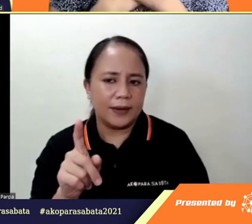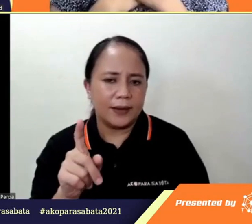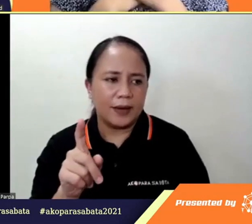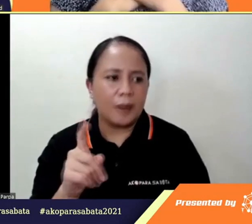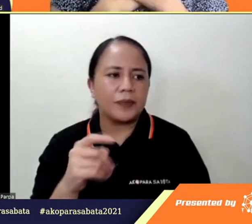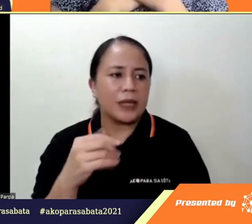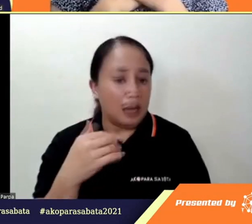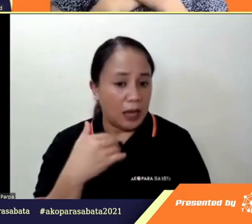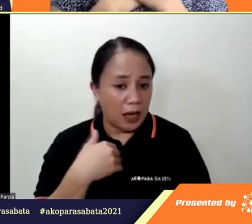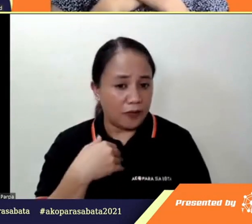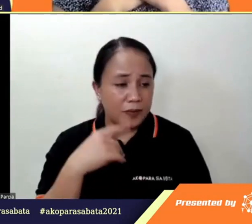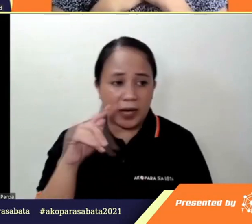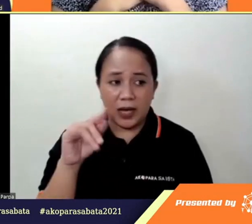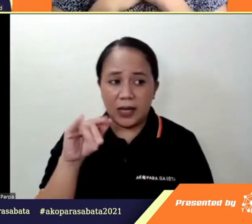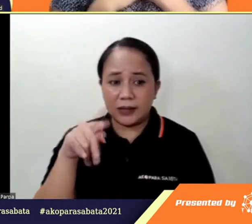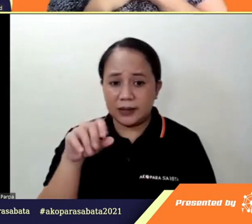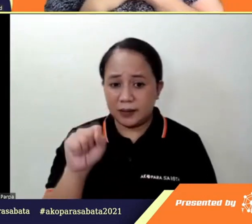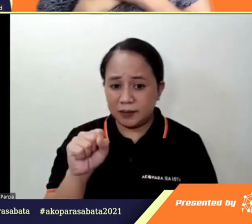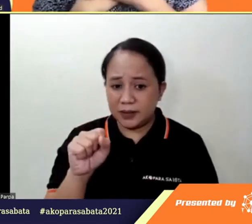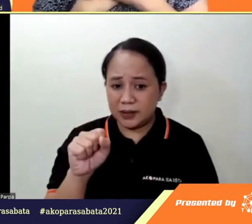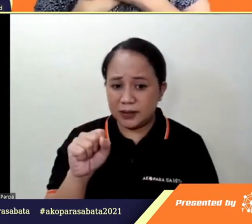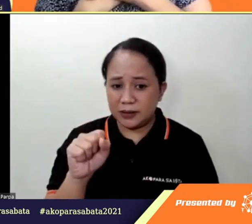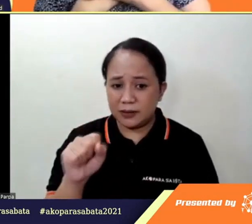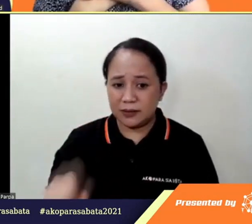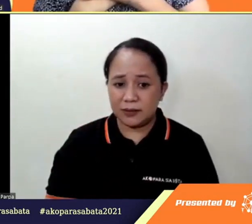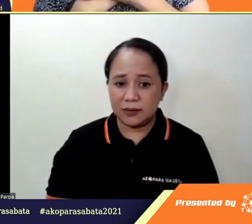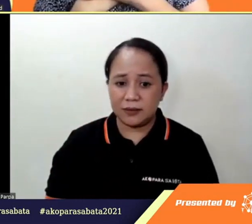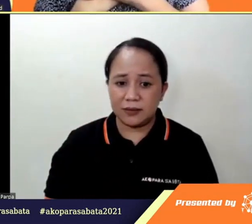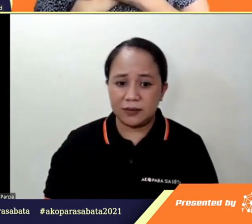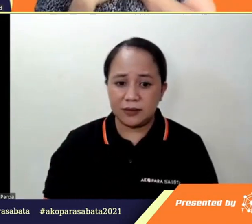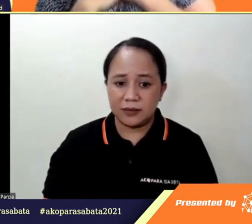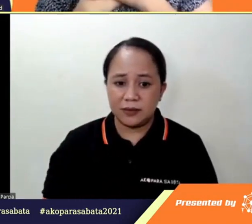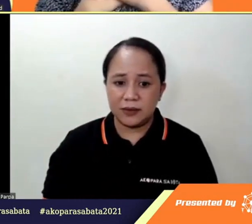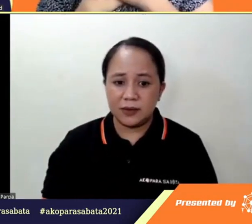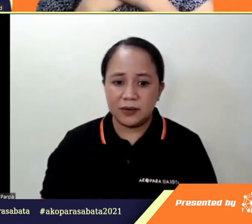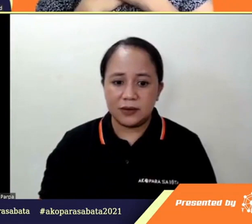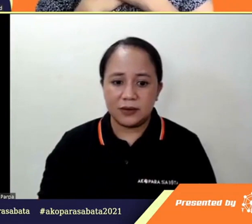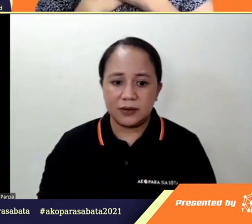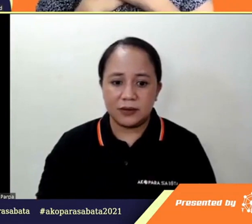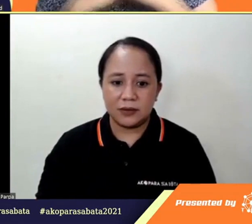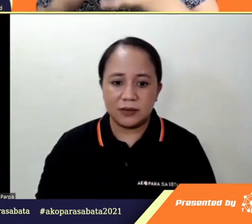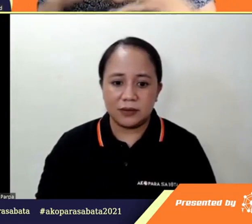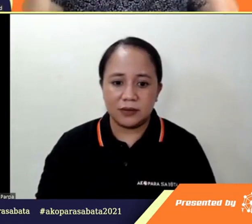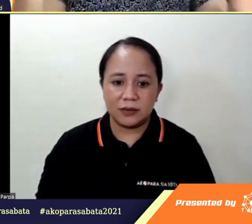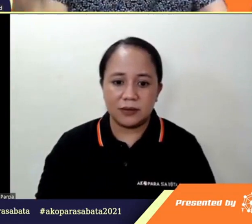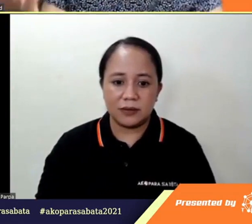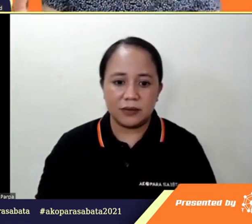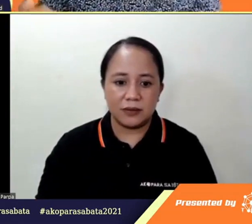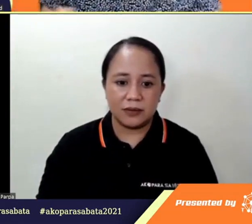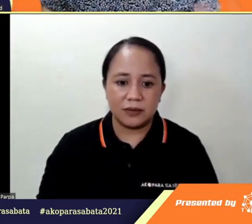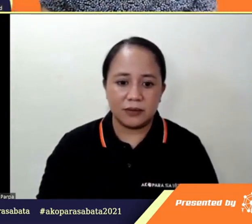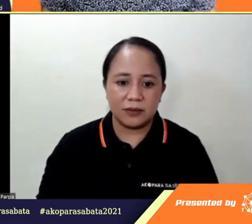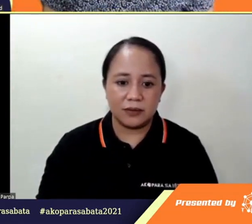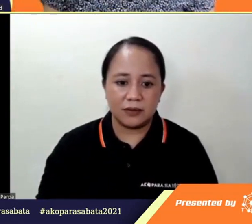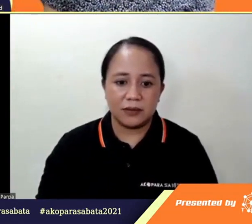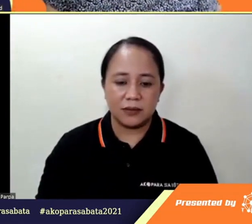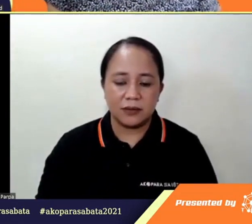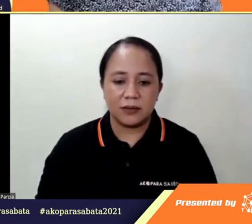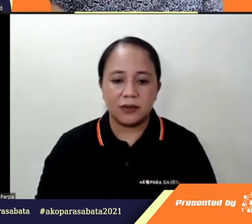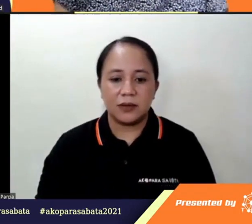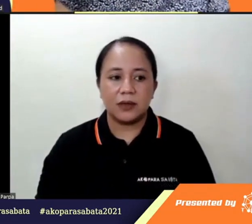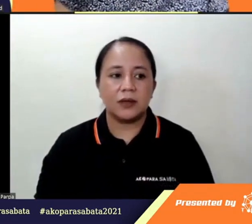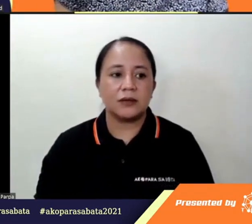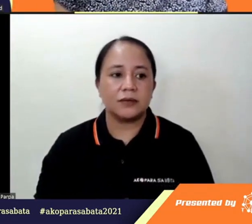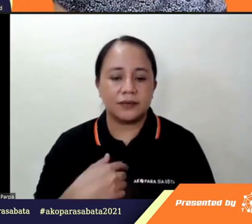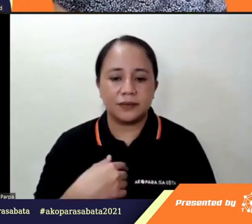meron bang mga tips to be okay? What can you do? Aside from seeking a psychiatrist,